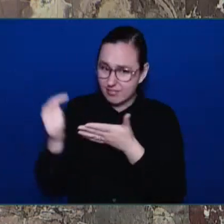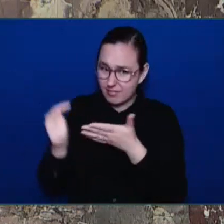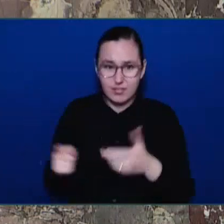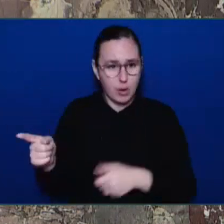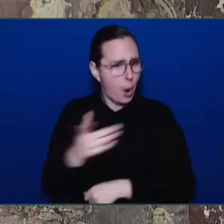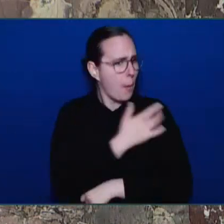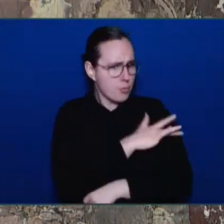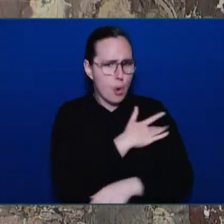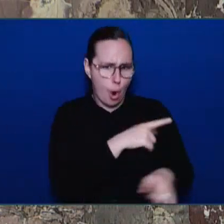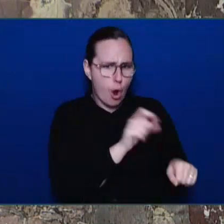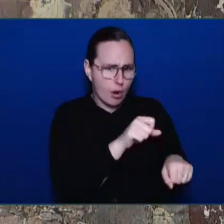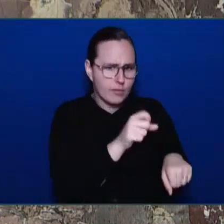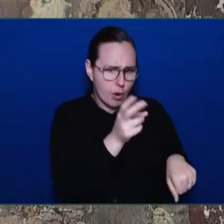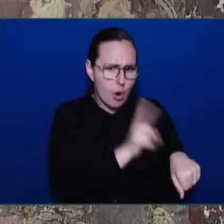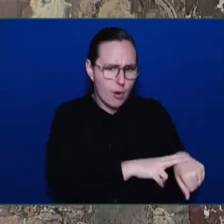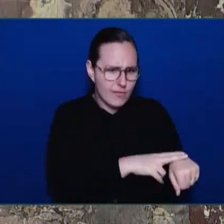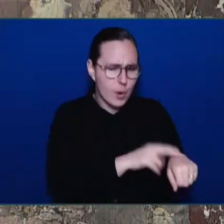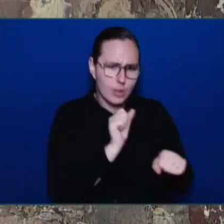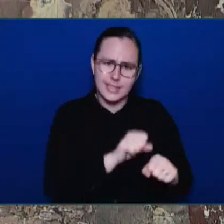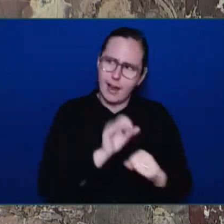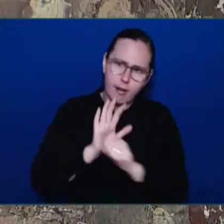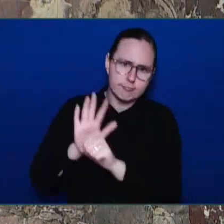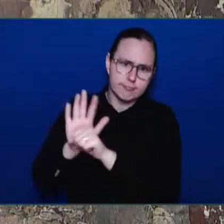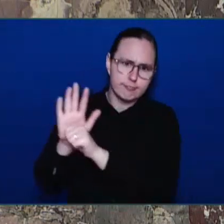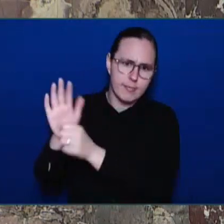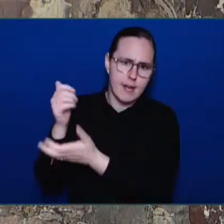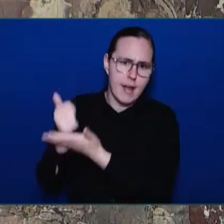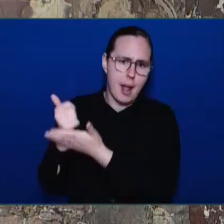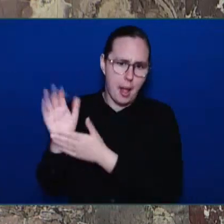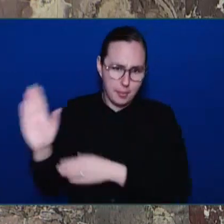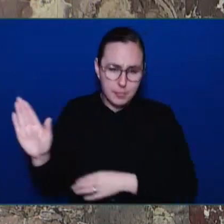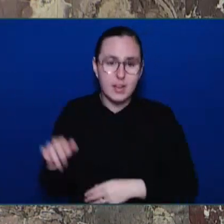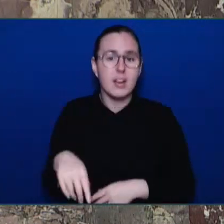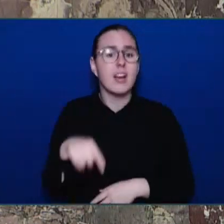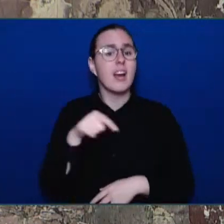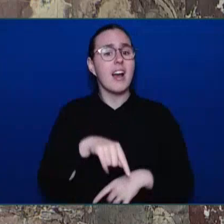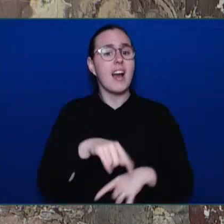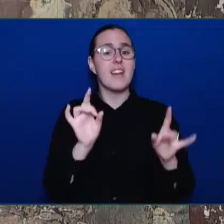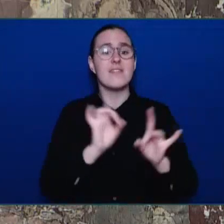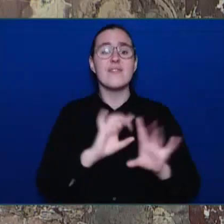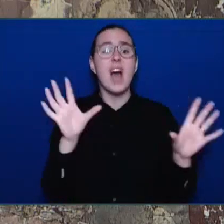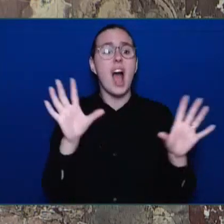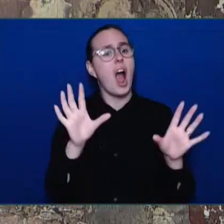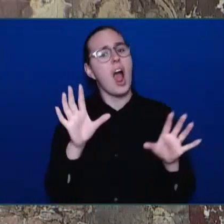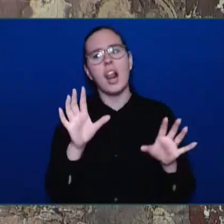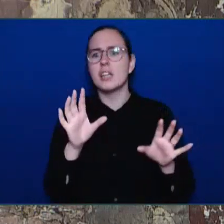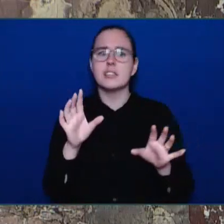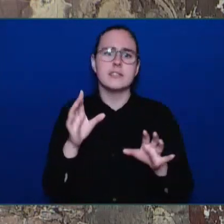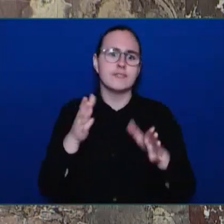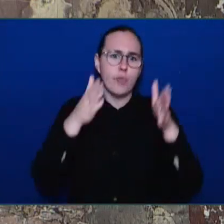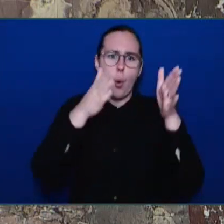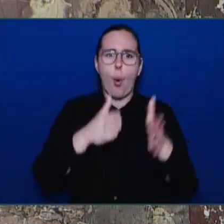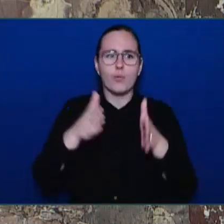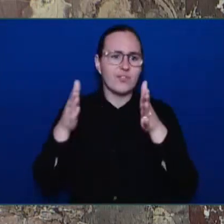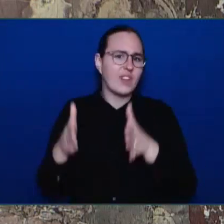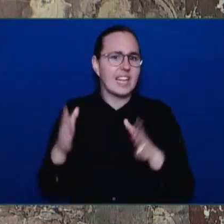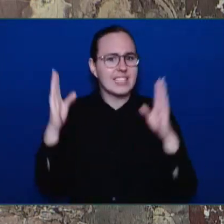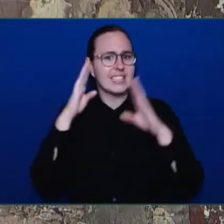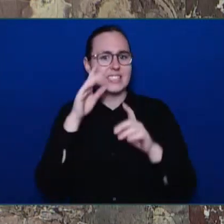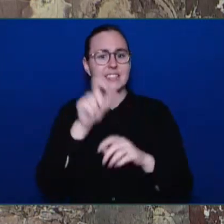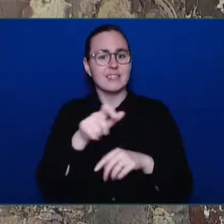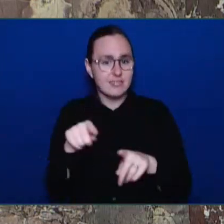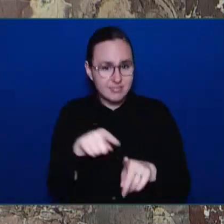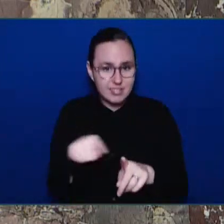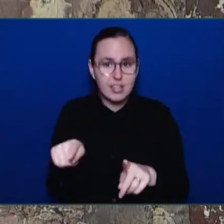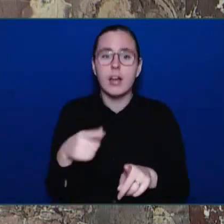offender teams in place, peer-assisted teams to help support police so they don't have to respond to every call of a person in crisis.